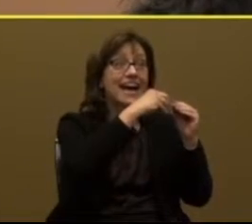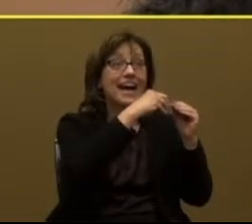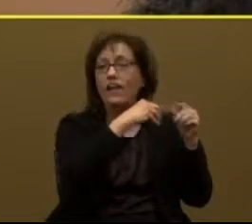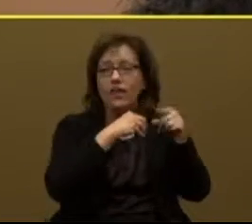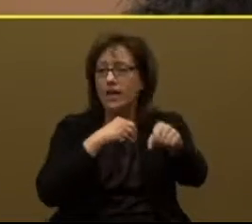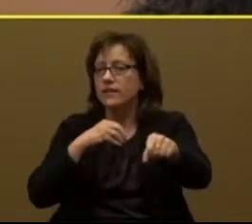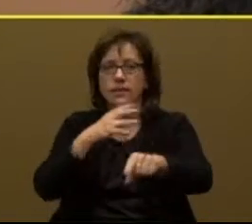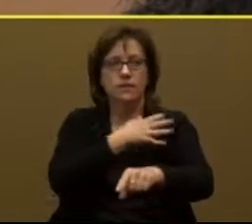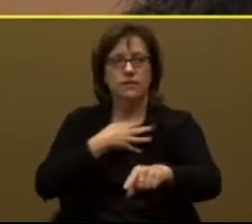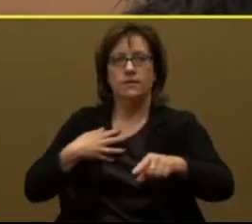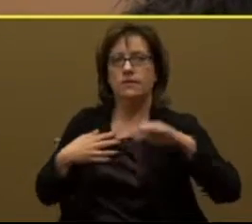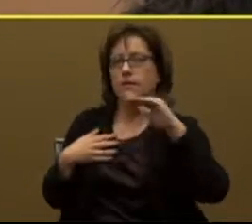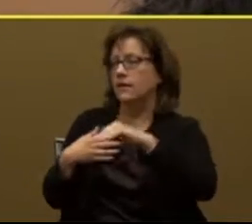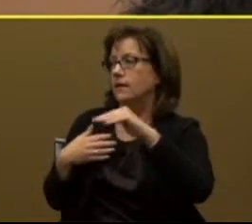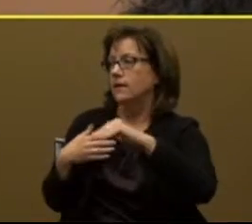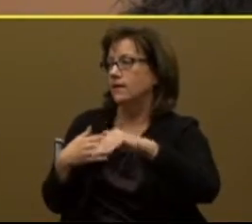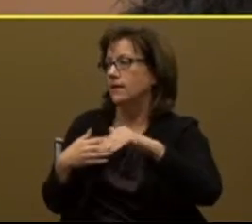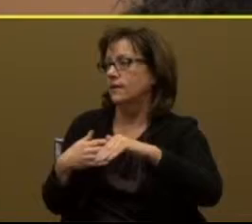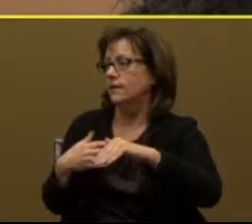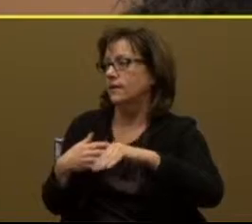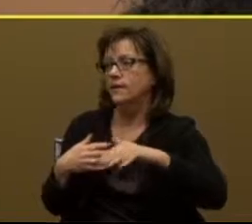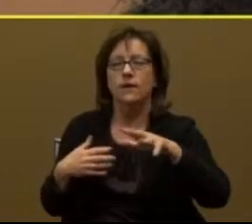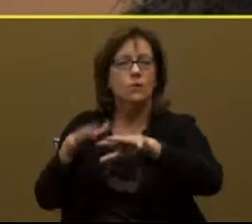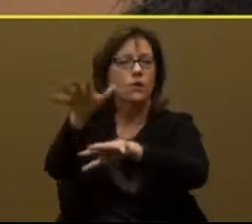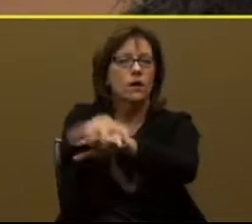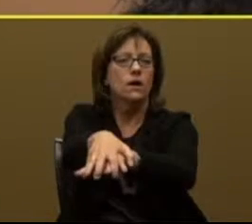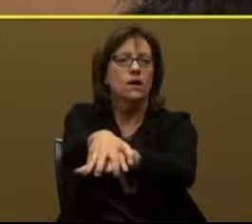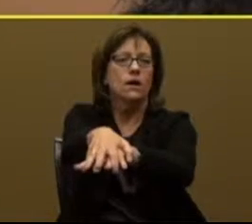Kristi is going to definitely,